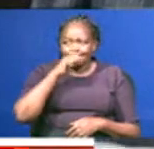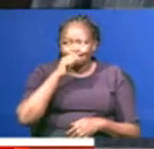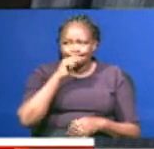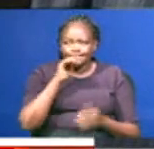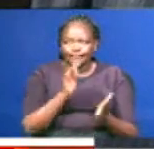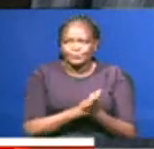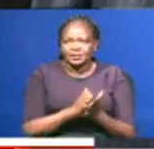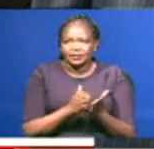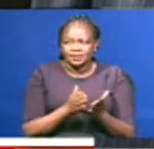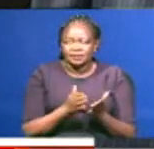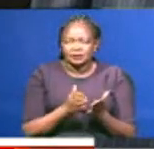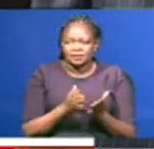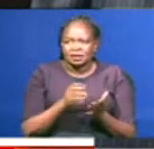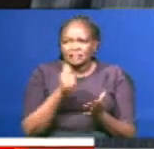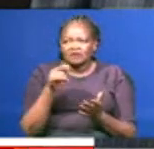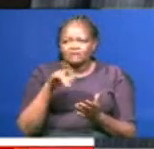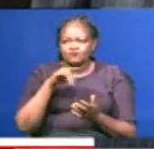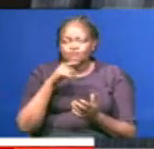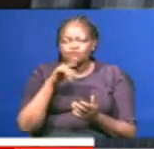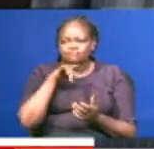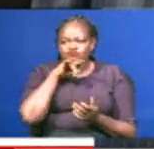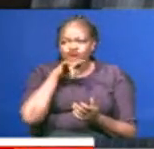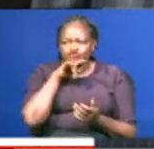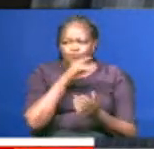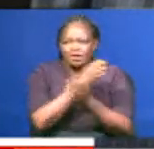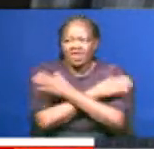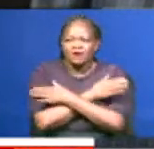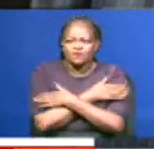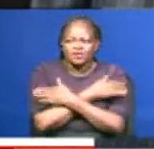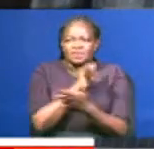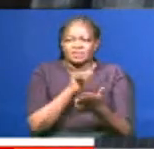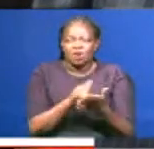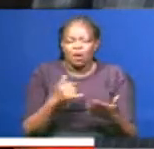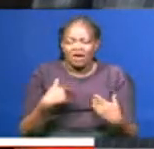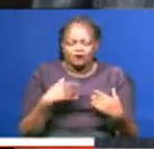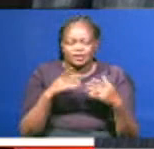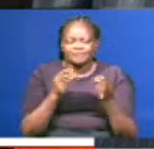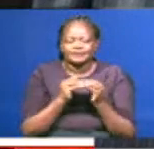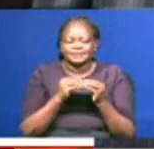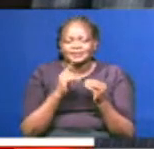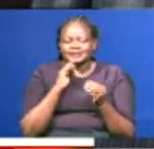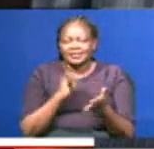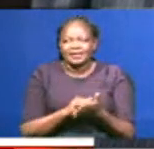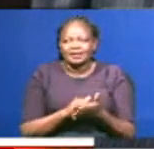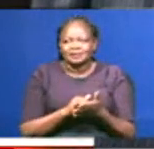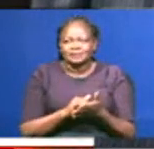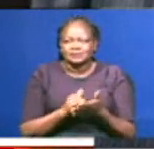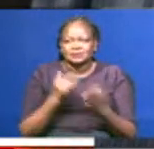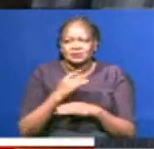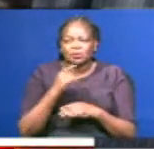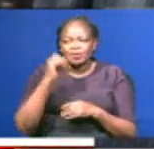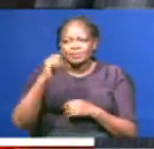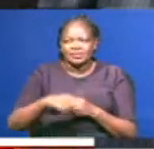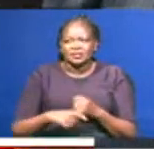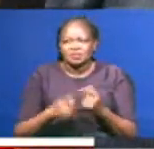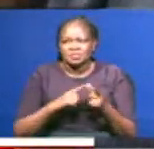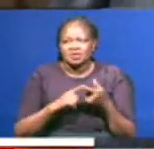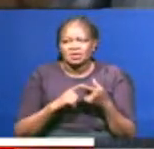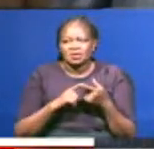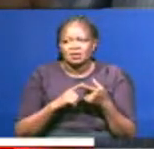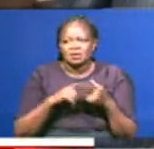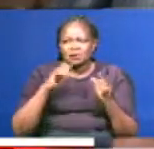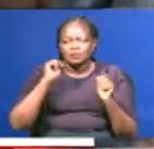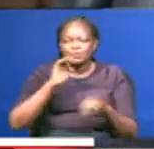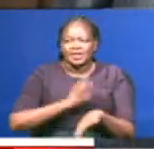minister from Uganda, my colleague who we are with in this meeting, and is telling me in another 1 month you'll